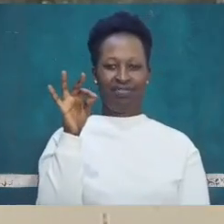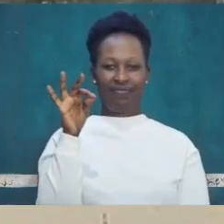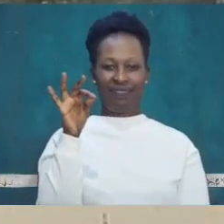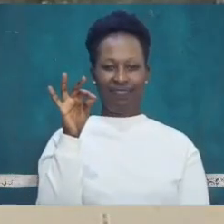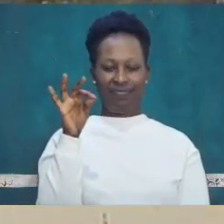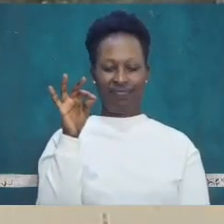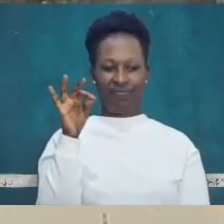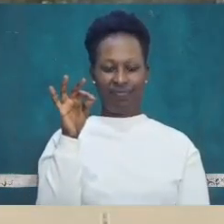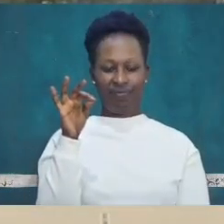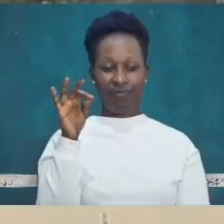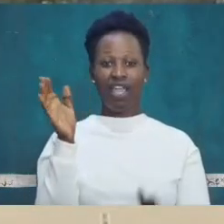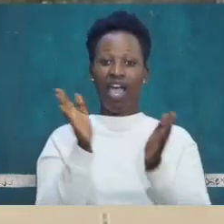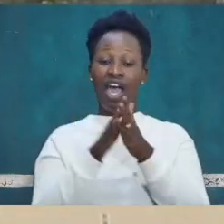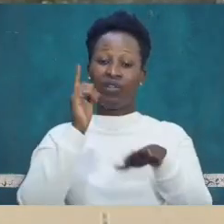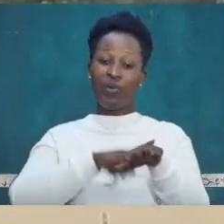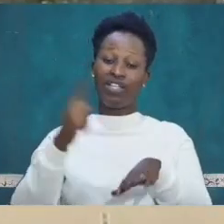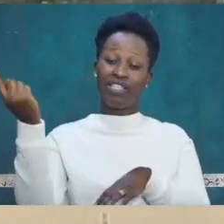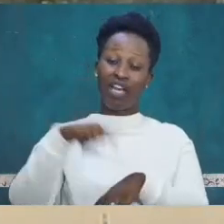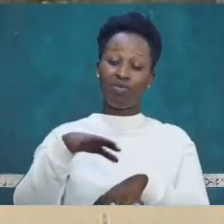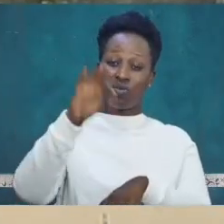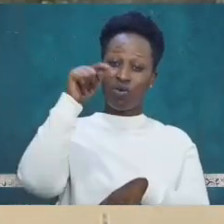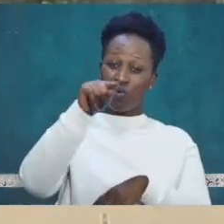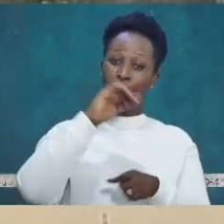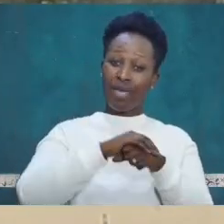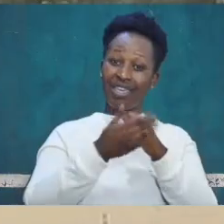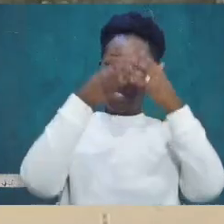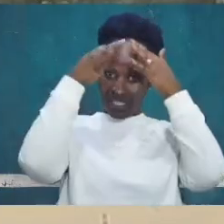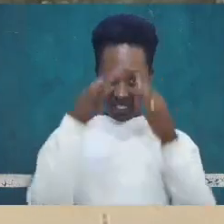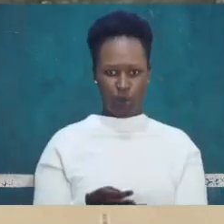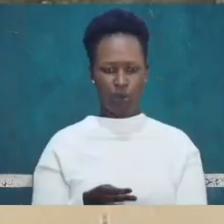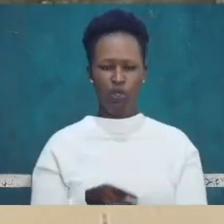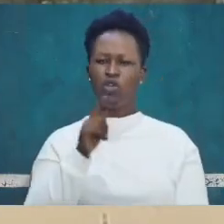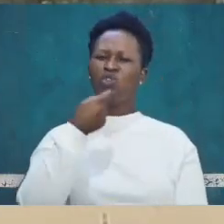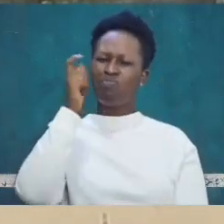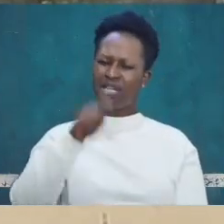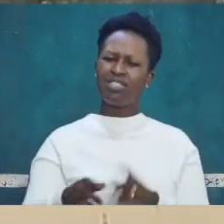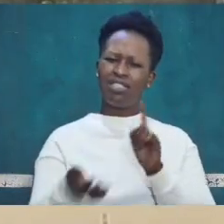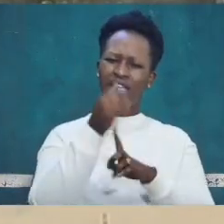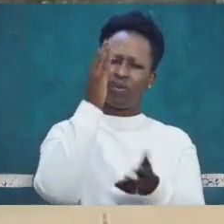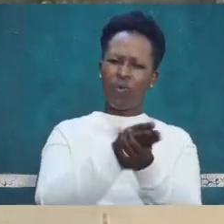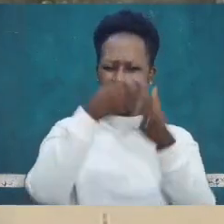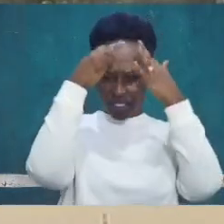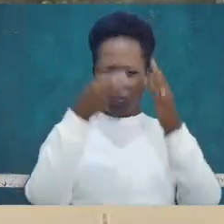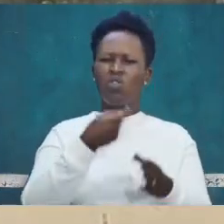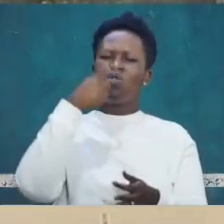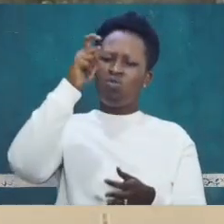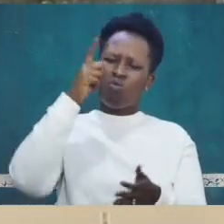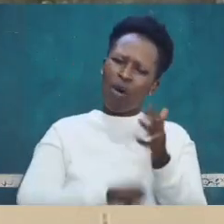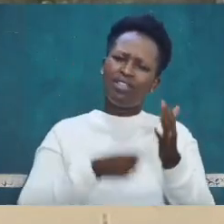choice. And when it comes to choice, you are making a decision. You must take a right decision on what you should